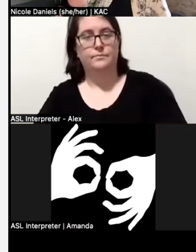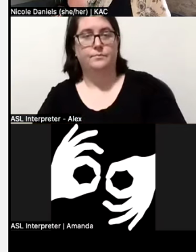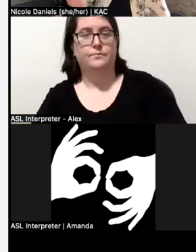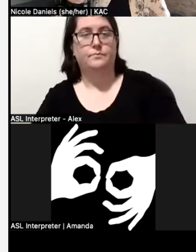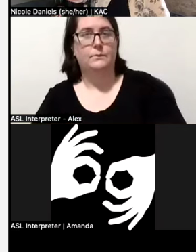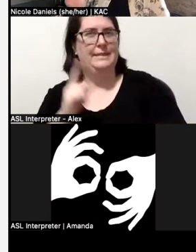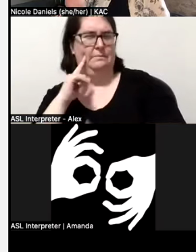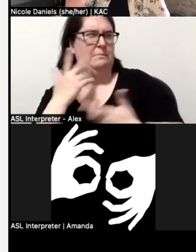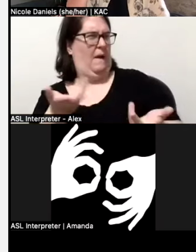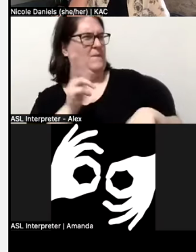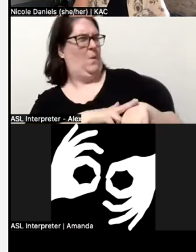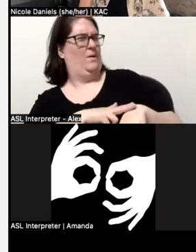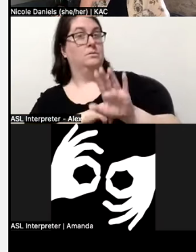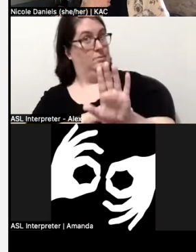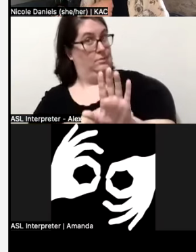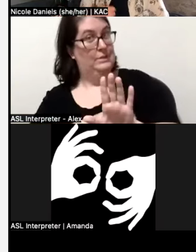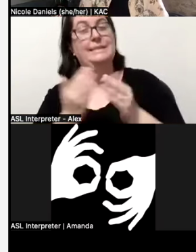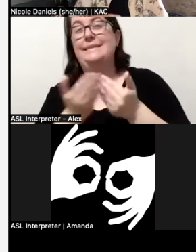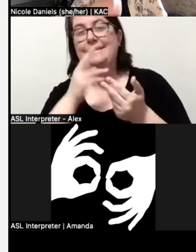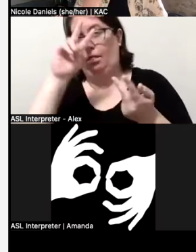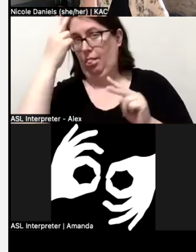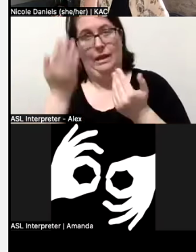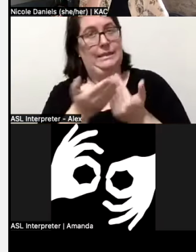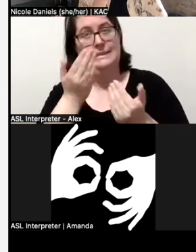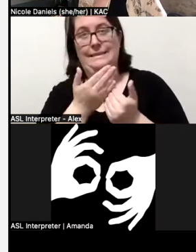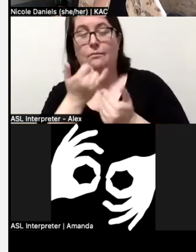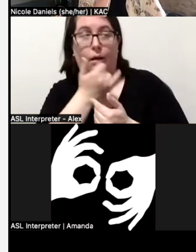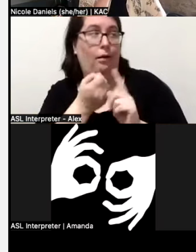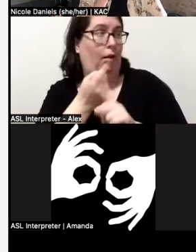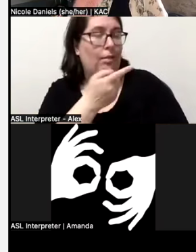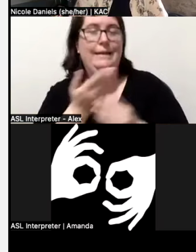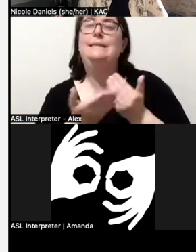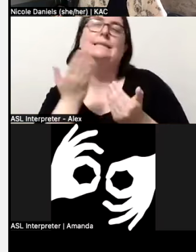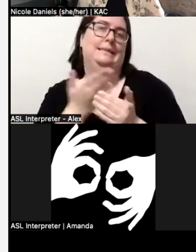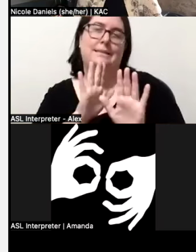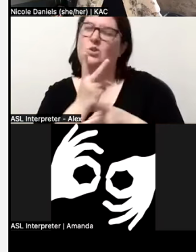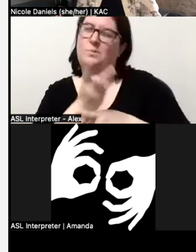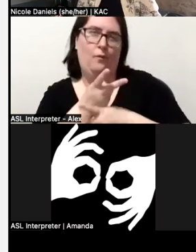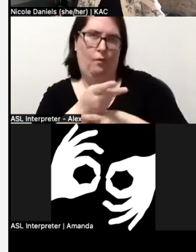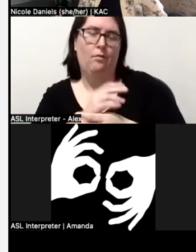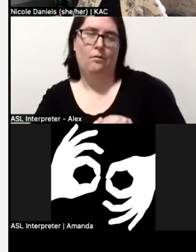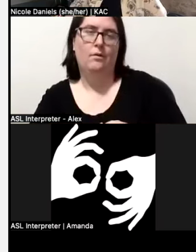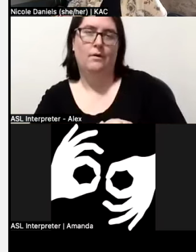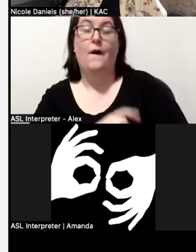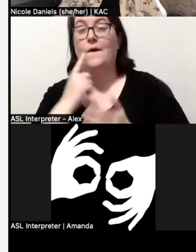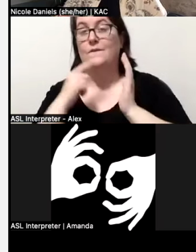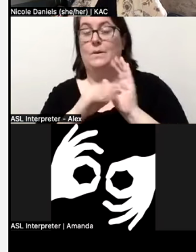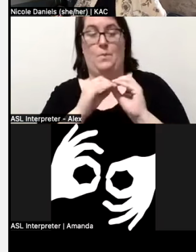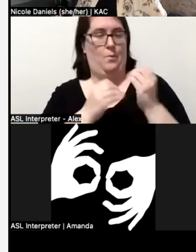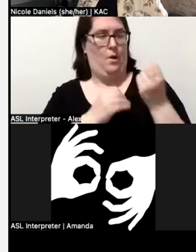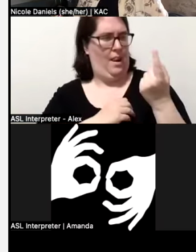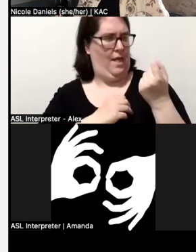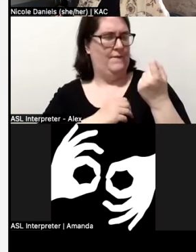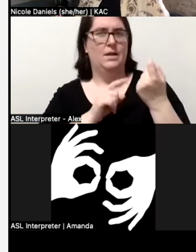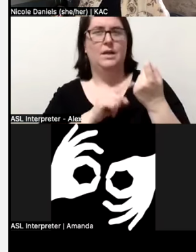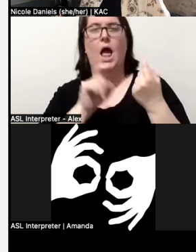seems obvious, but it's an easy mistake to make. So for example, there's a question number 11 that